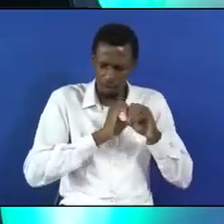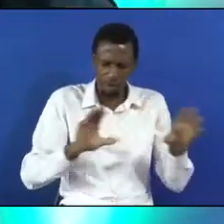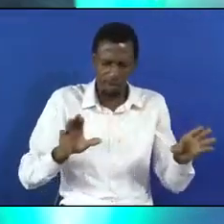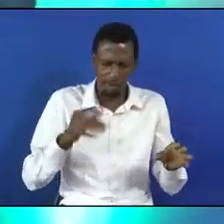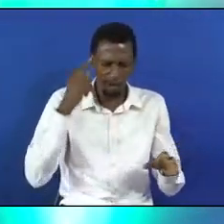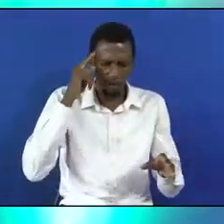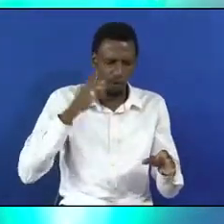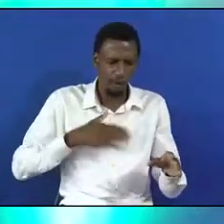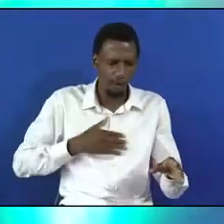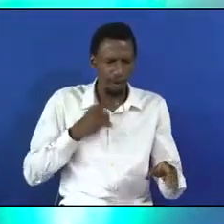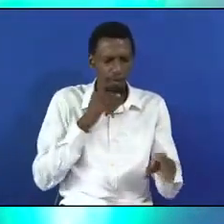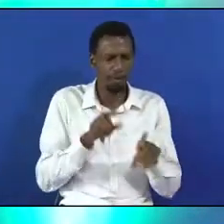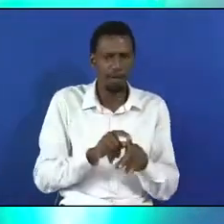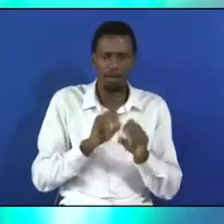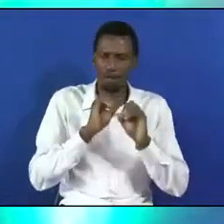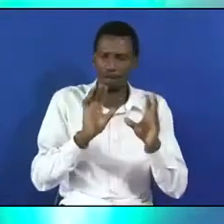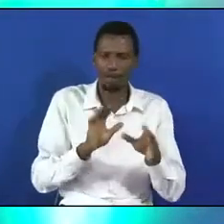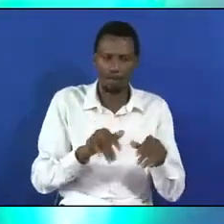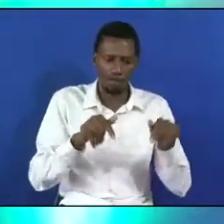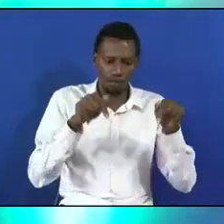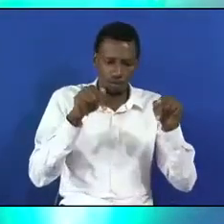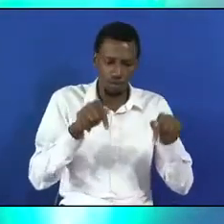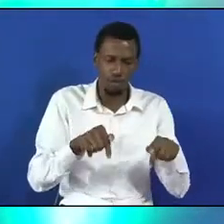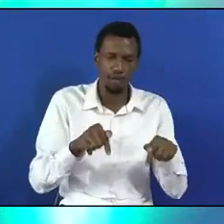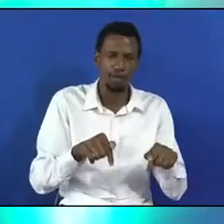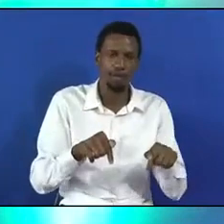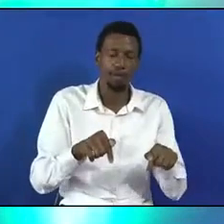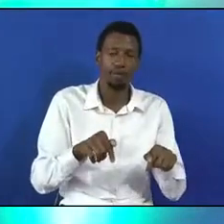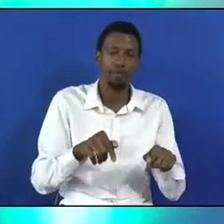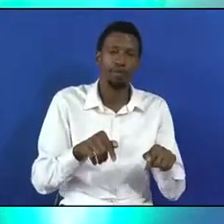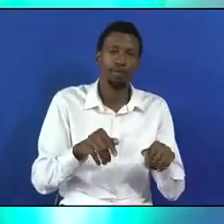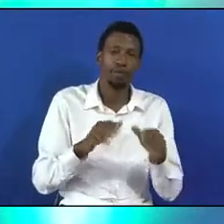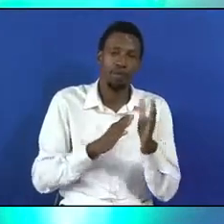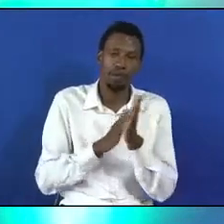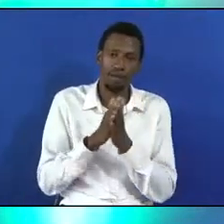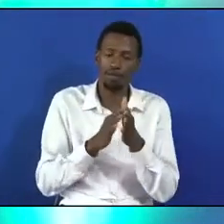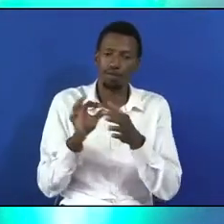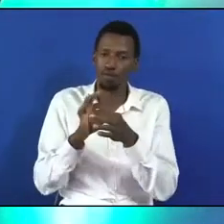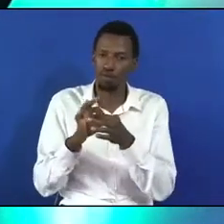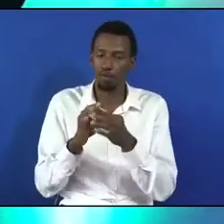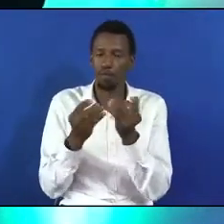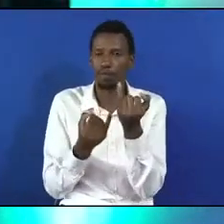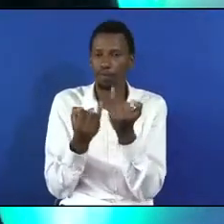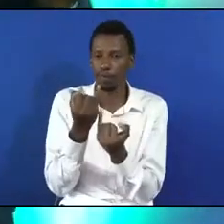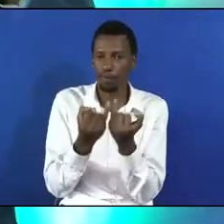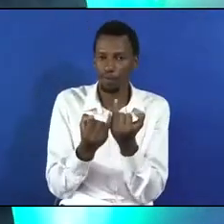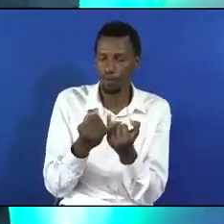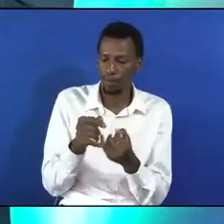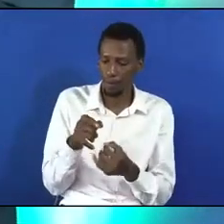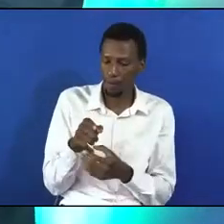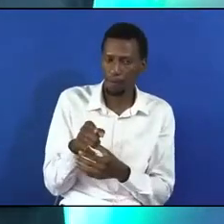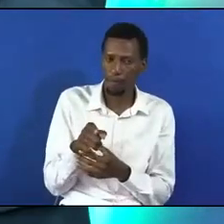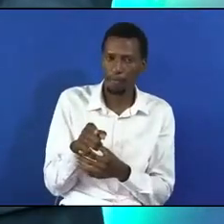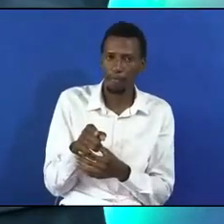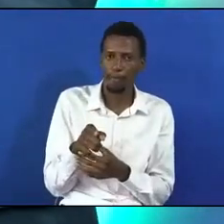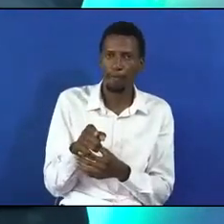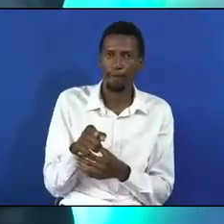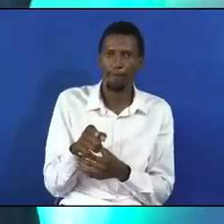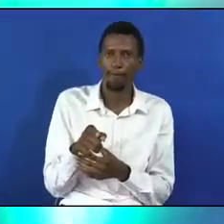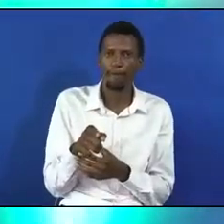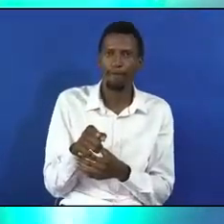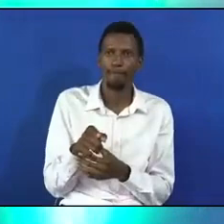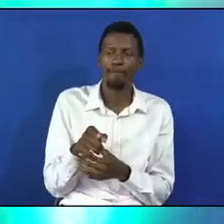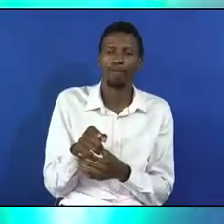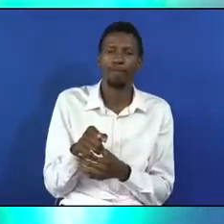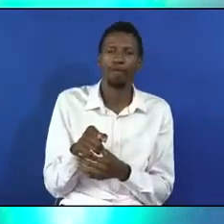towards him. Today is interest coordination Sabbath. And interest coordination Sabbath, Sabbath school